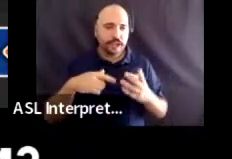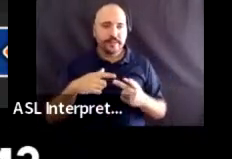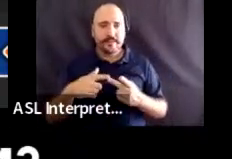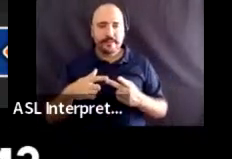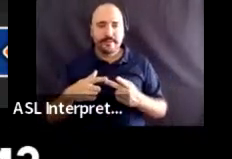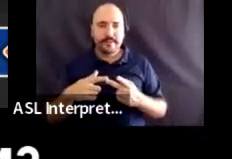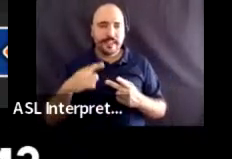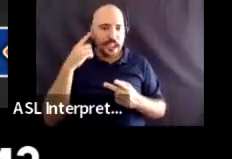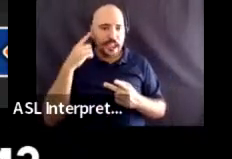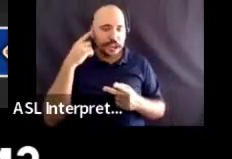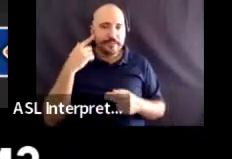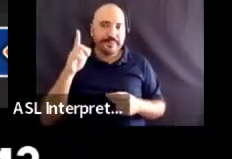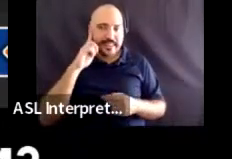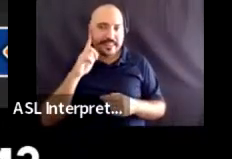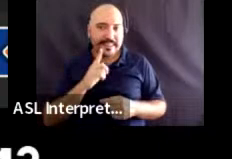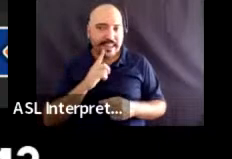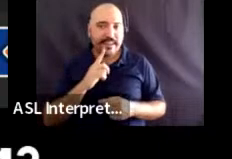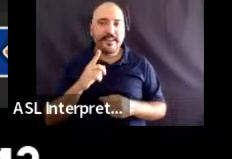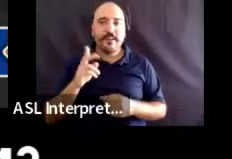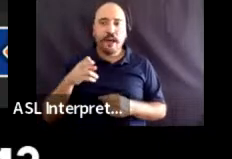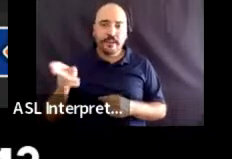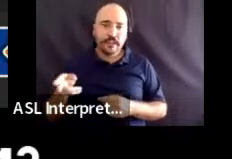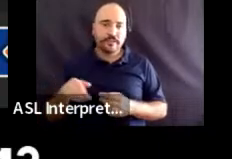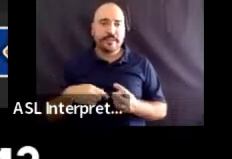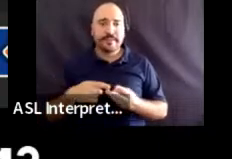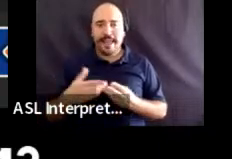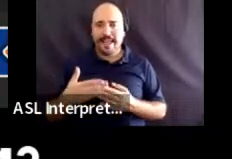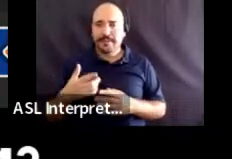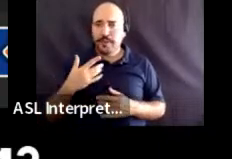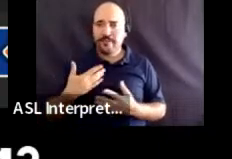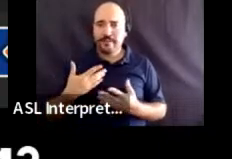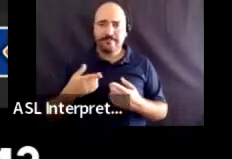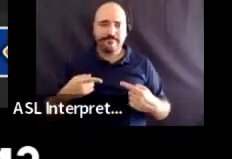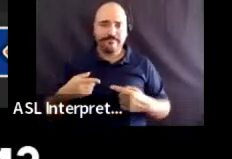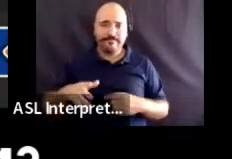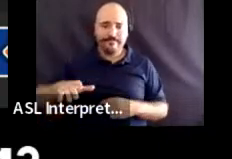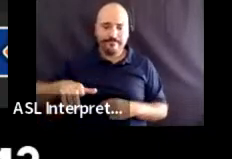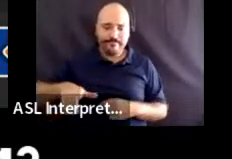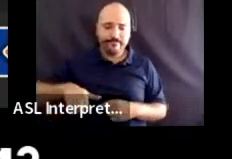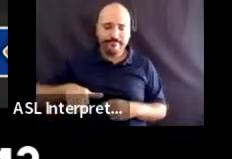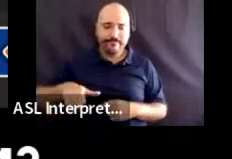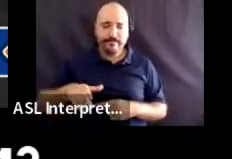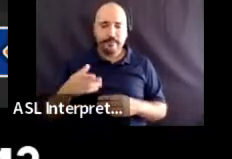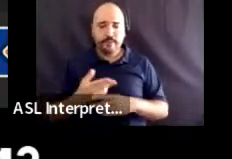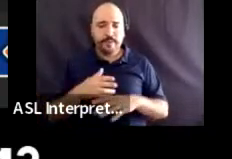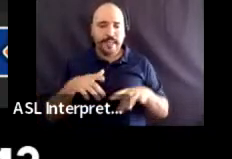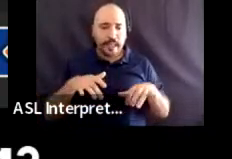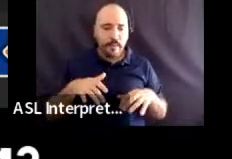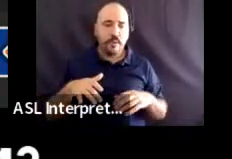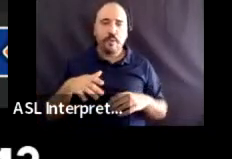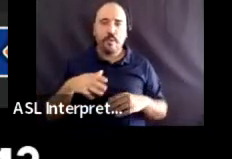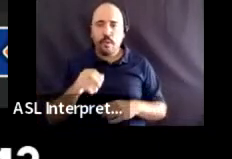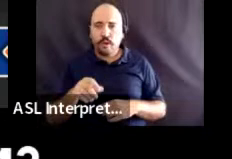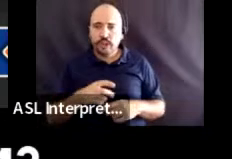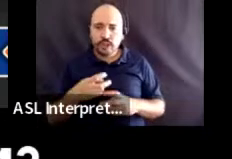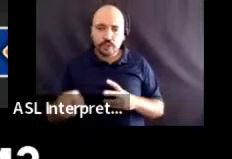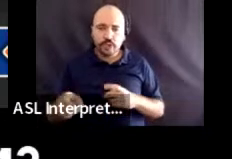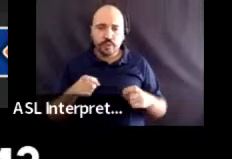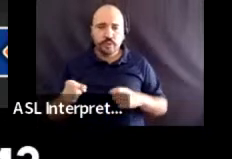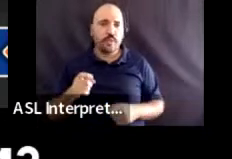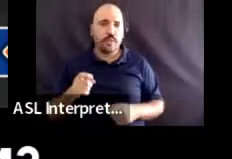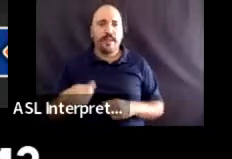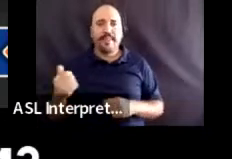might have trouble using a mouse and might use an alternative such as a keyboard or switch control or any other